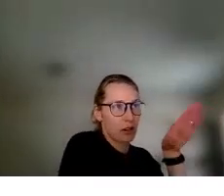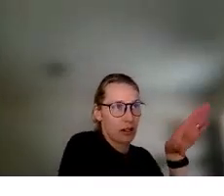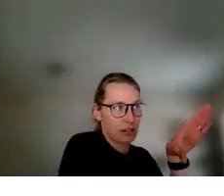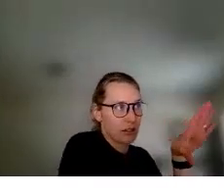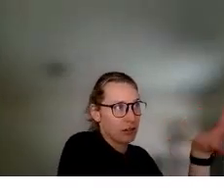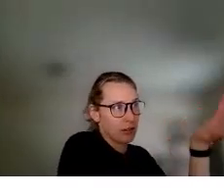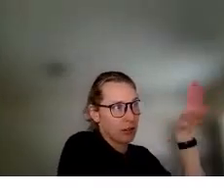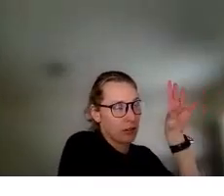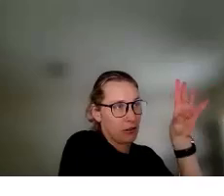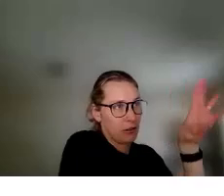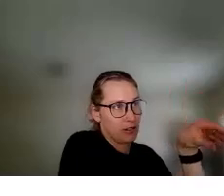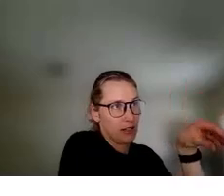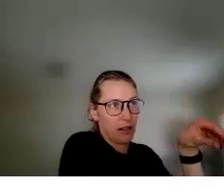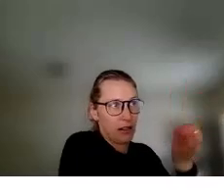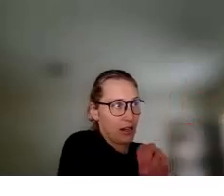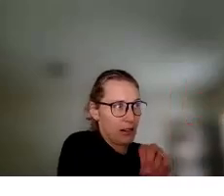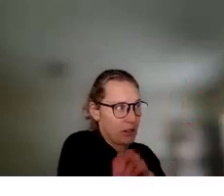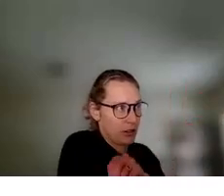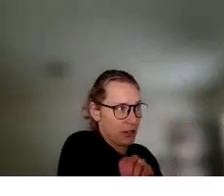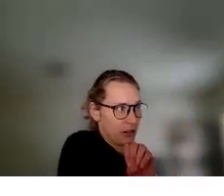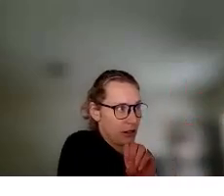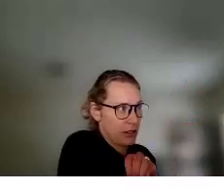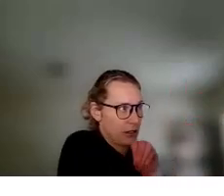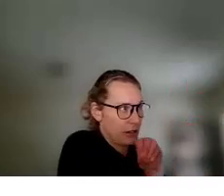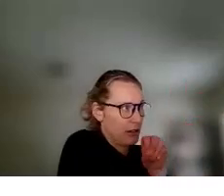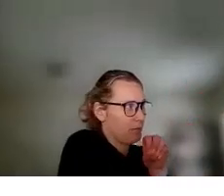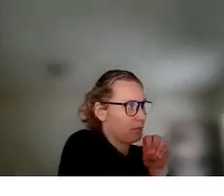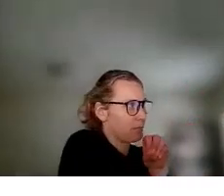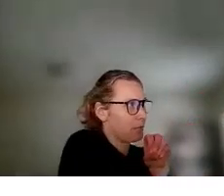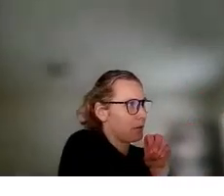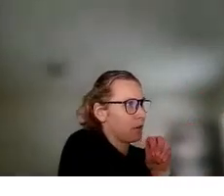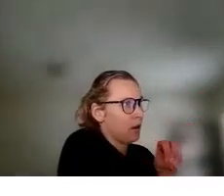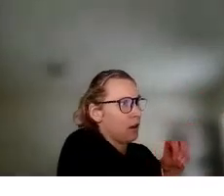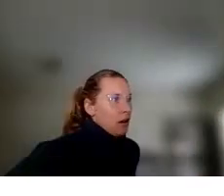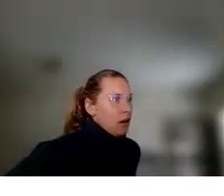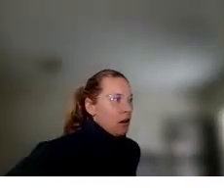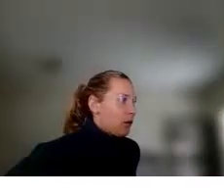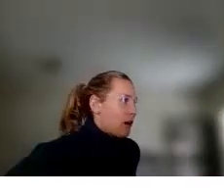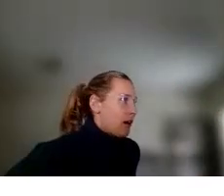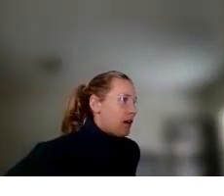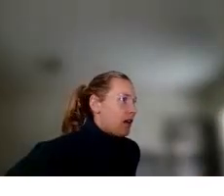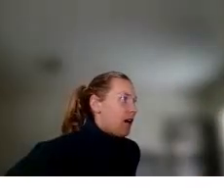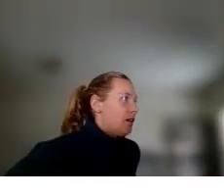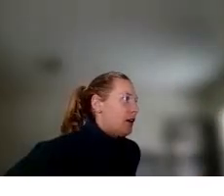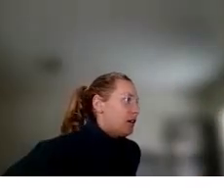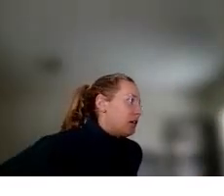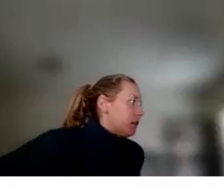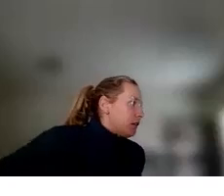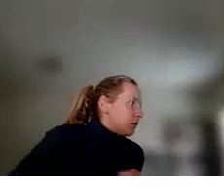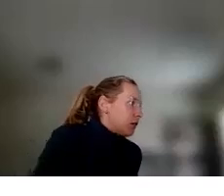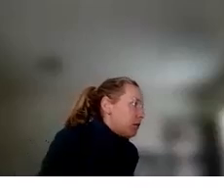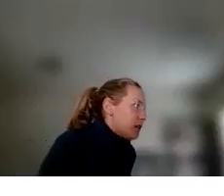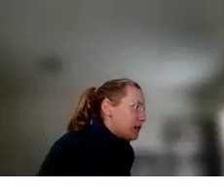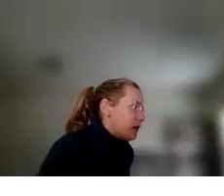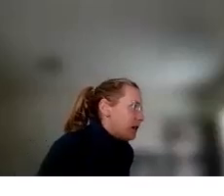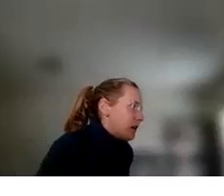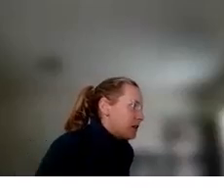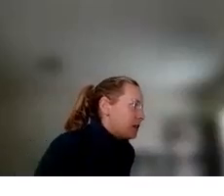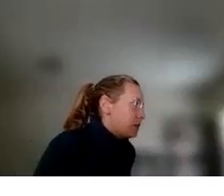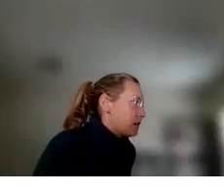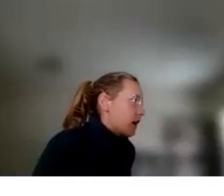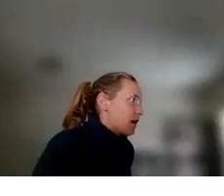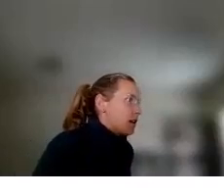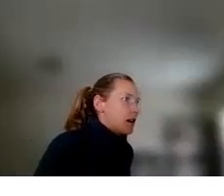these are the current CLLI targeting criteria. Okay, and then we'll go into